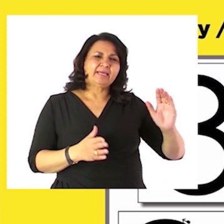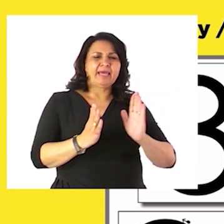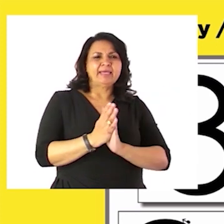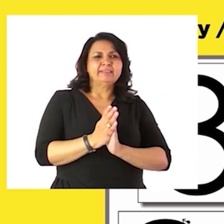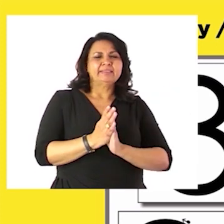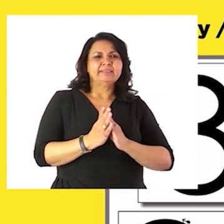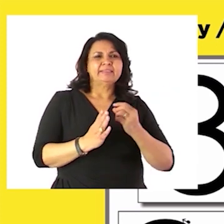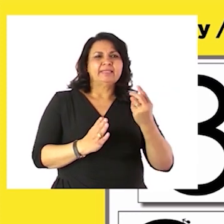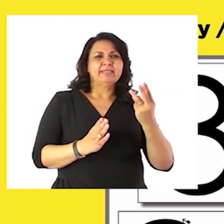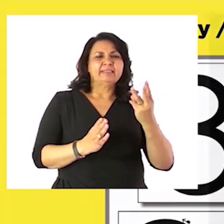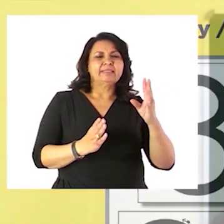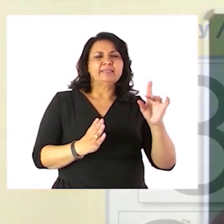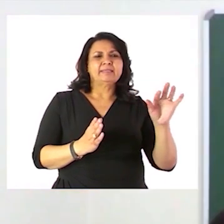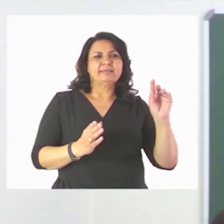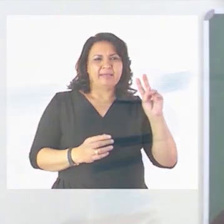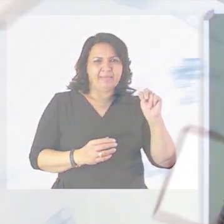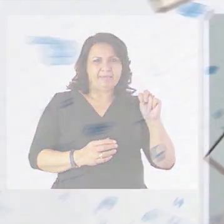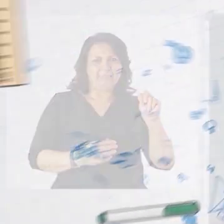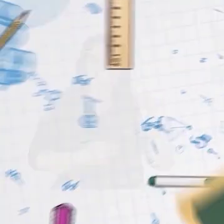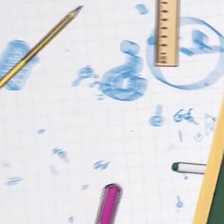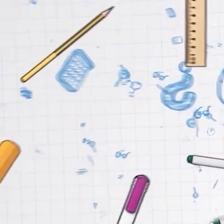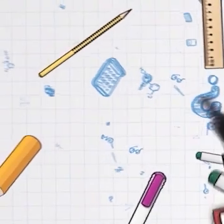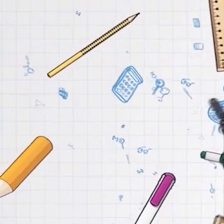handwriting and letter N.